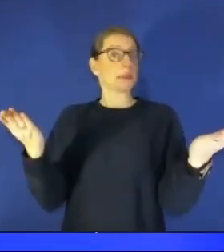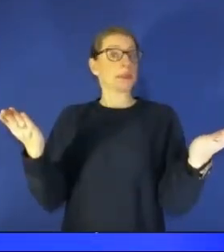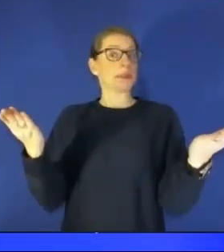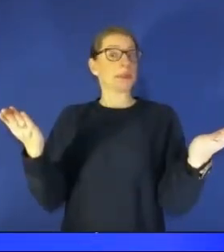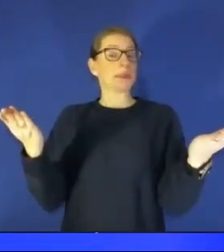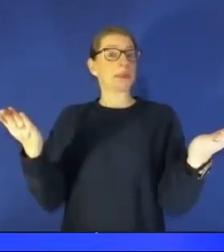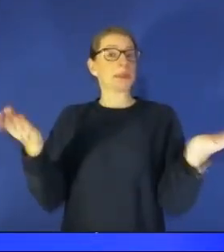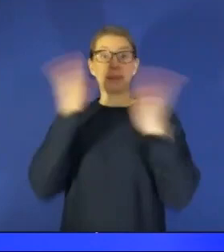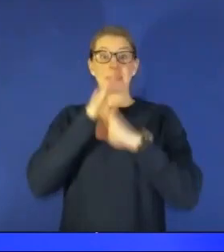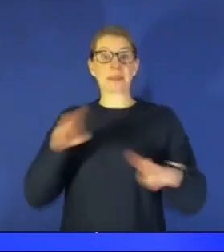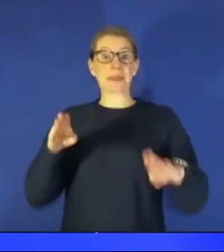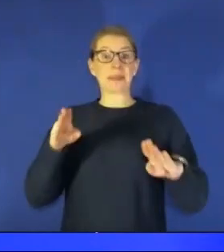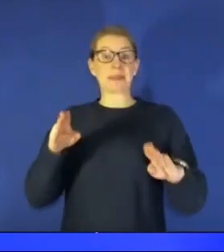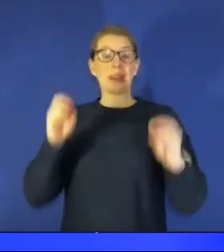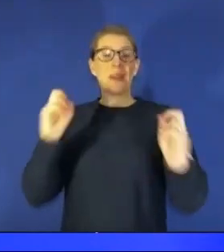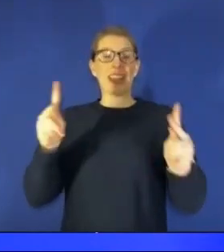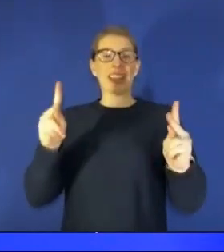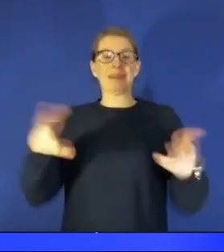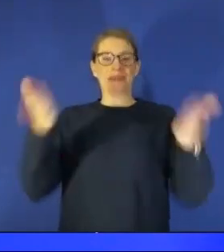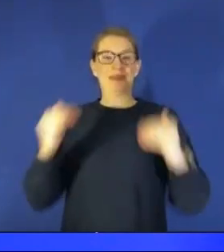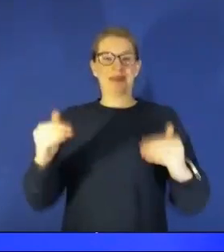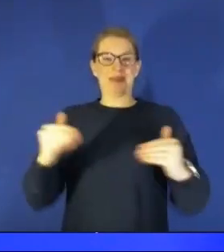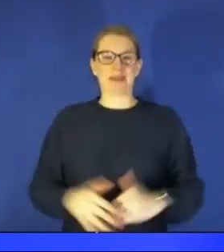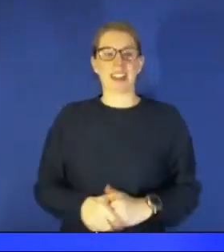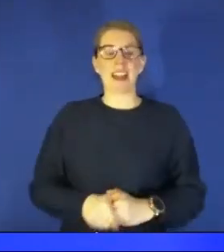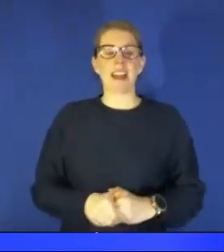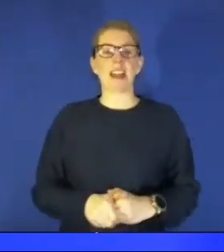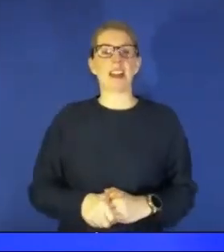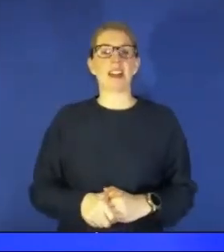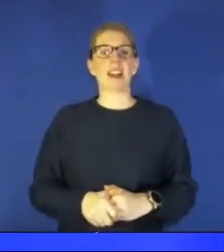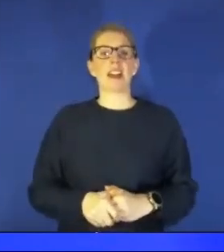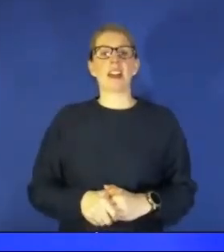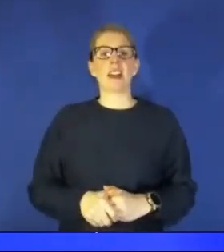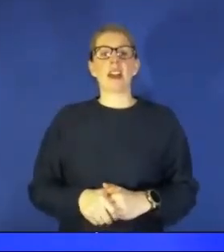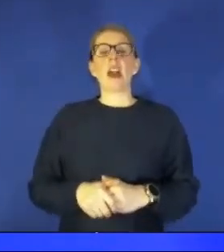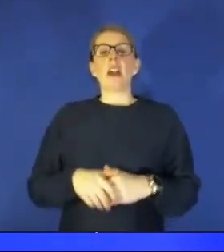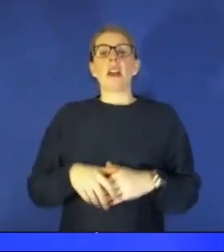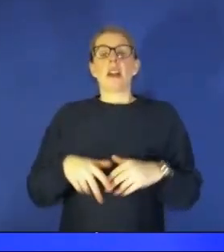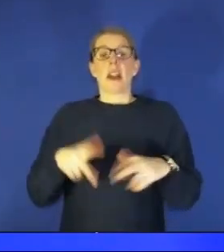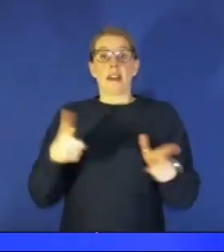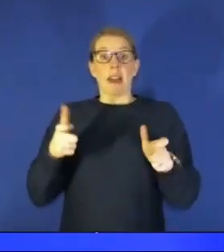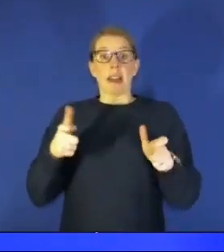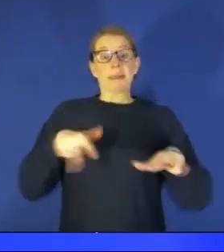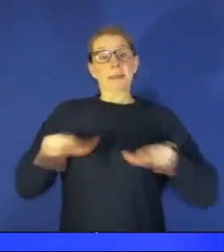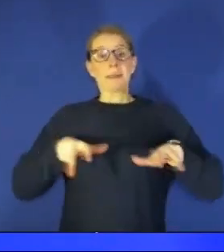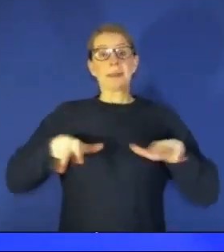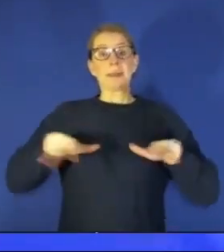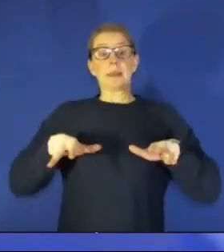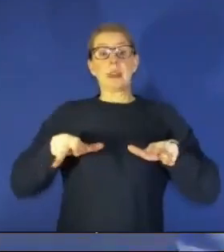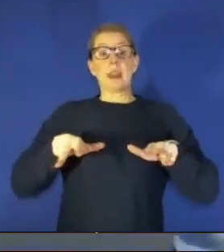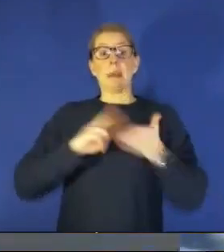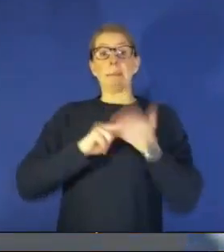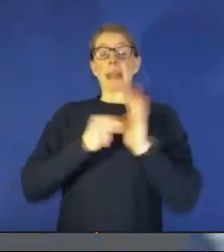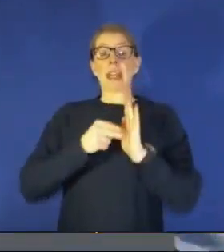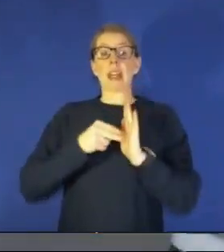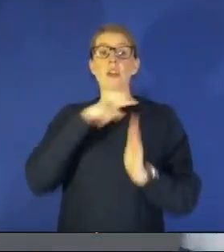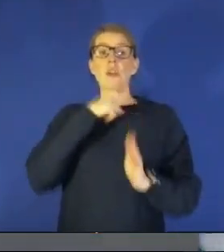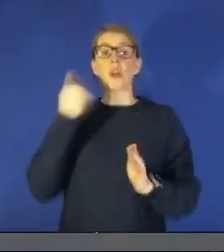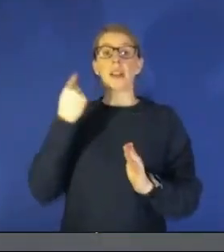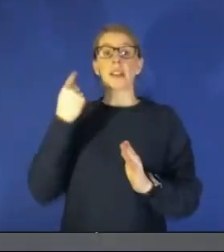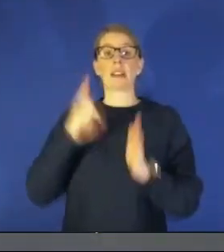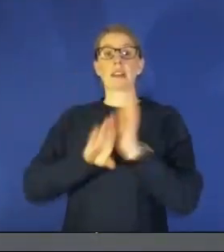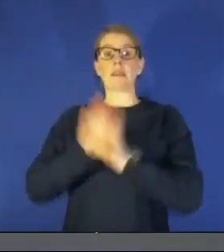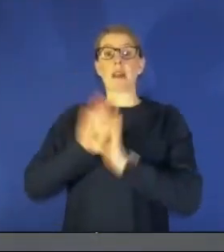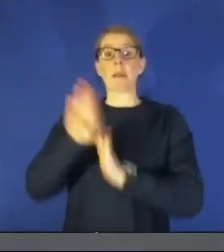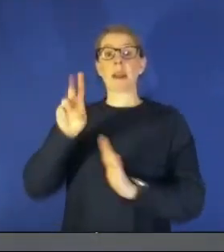All right, we are good. We're moving on. Okay, a brisk walk each day could slash your risk of developing dementia, according to a new